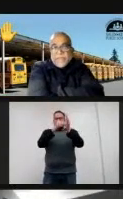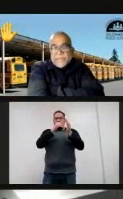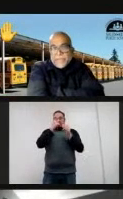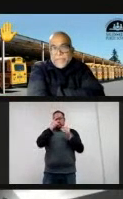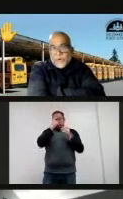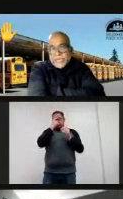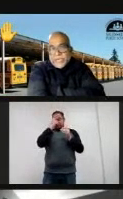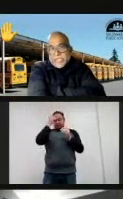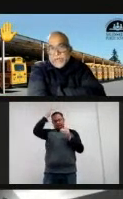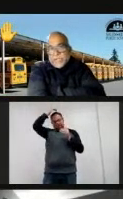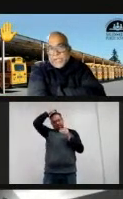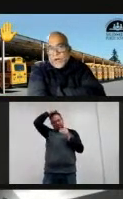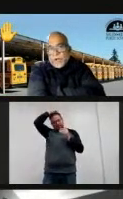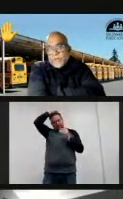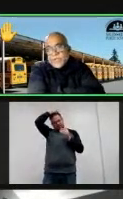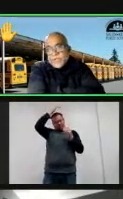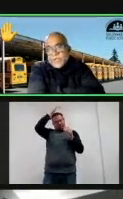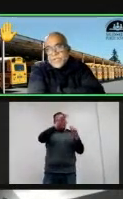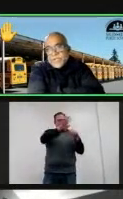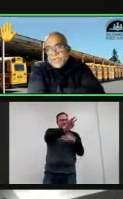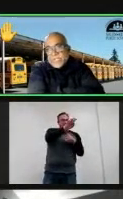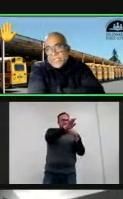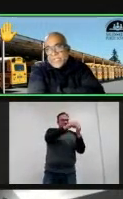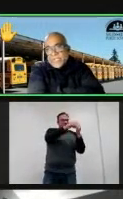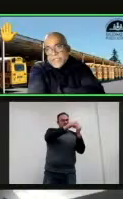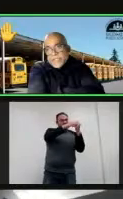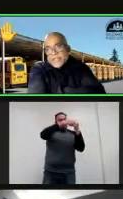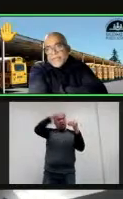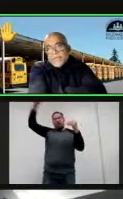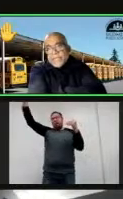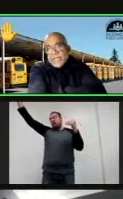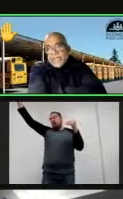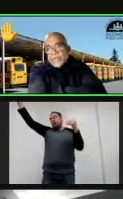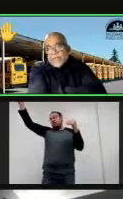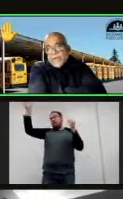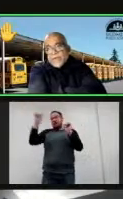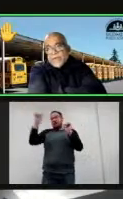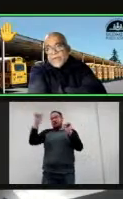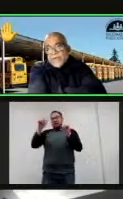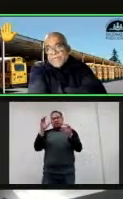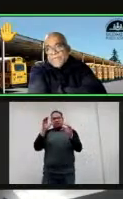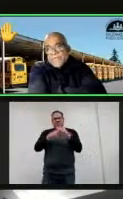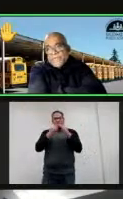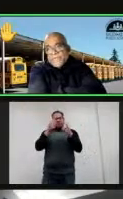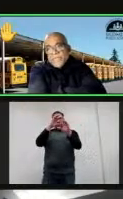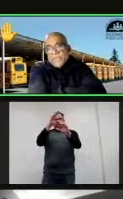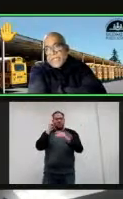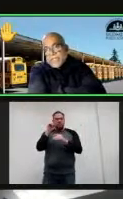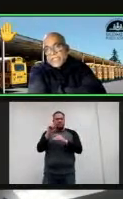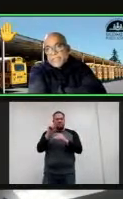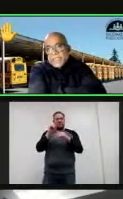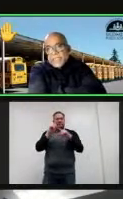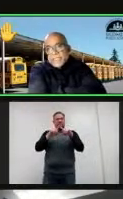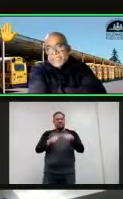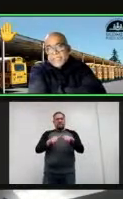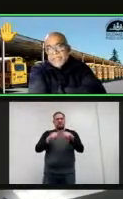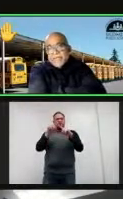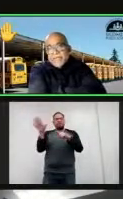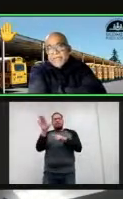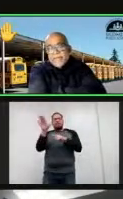Anywhere from 400,000 onwards, we can start looking for, depending on the